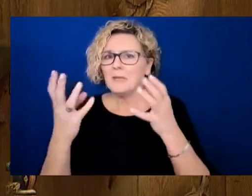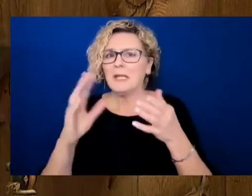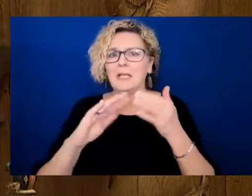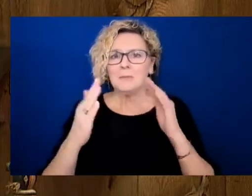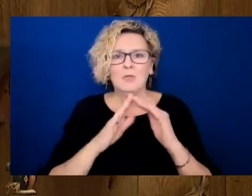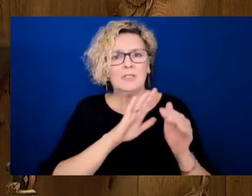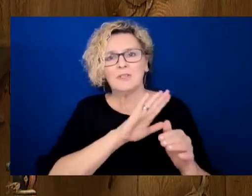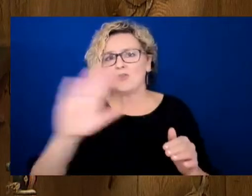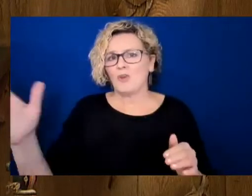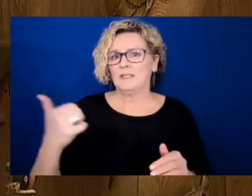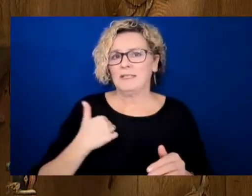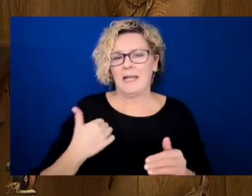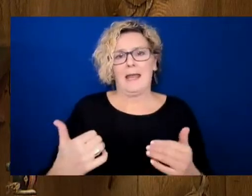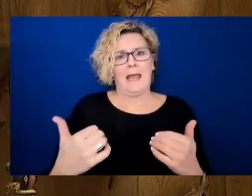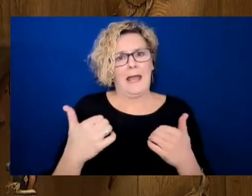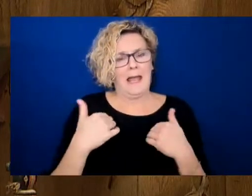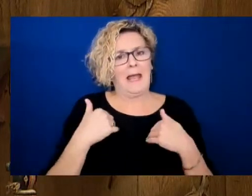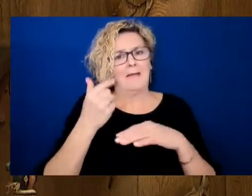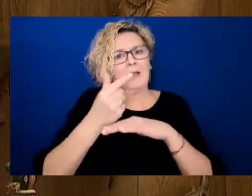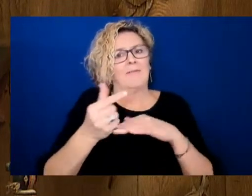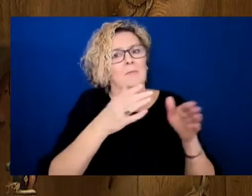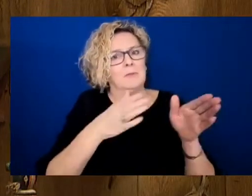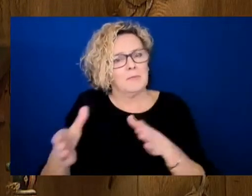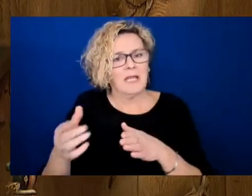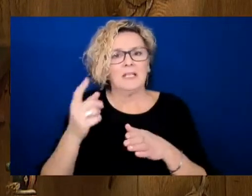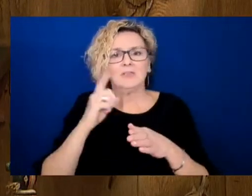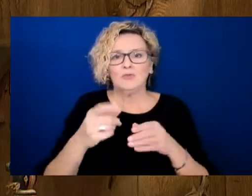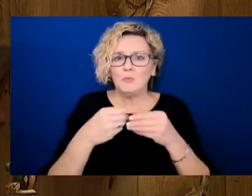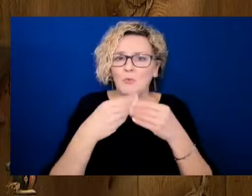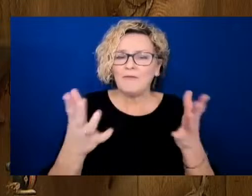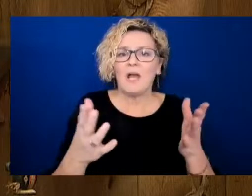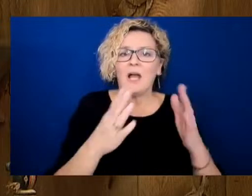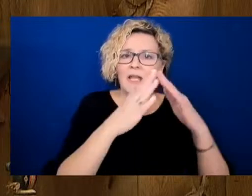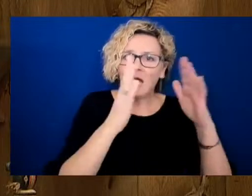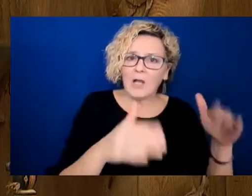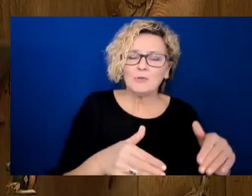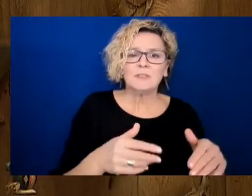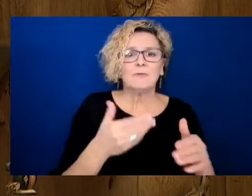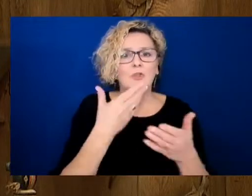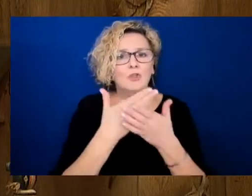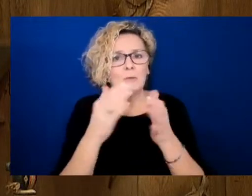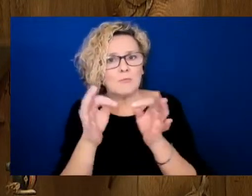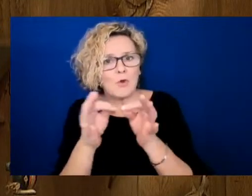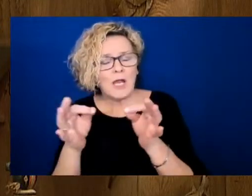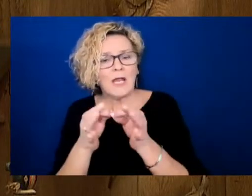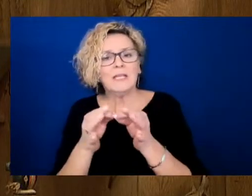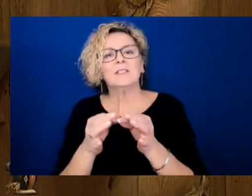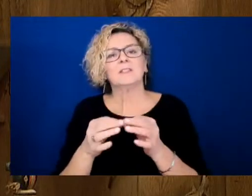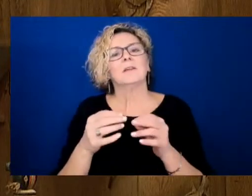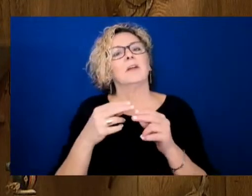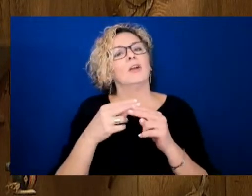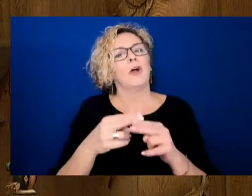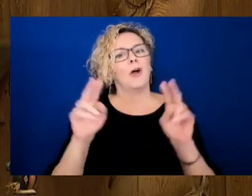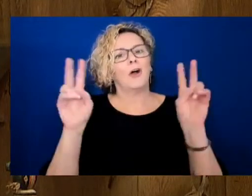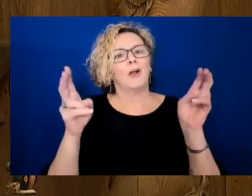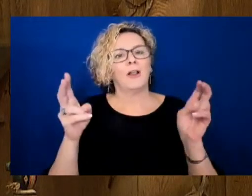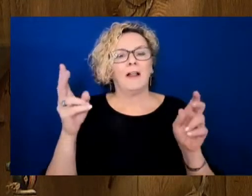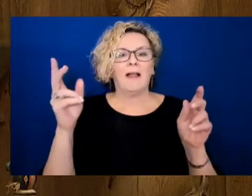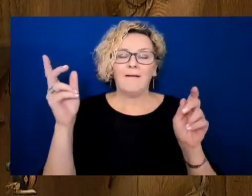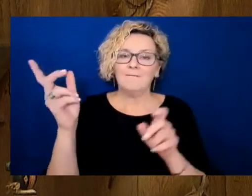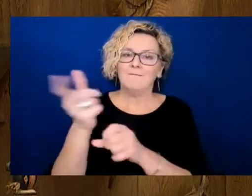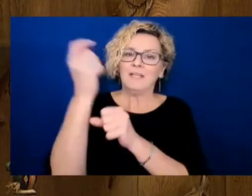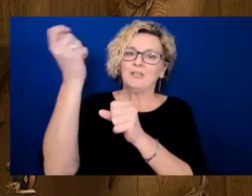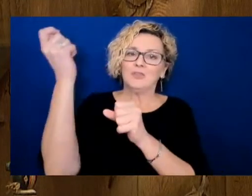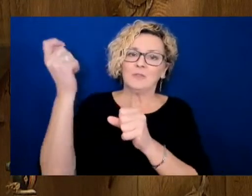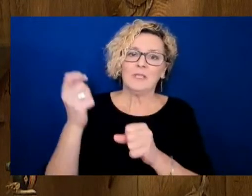They were offered to veterans at reasonable rents and later for sale. Known as Victory Homes, they offered secure, affordable